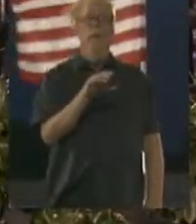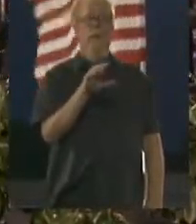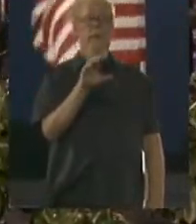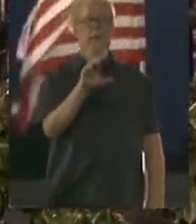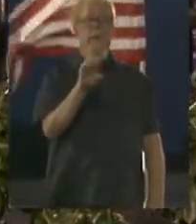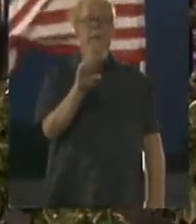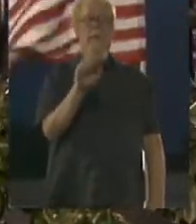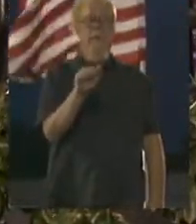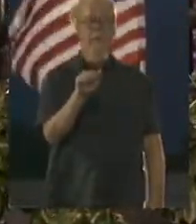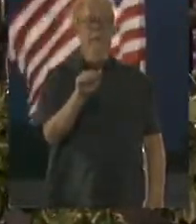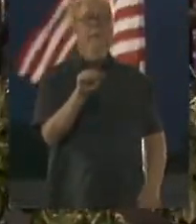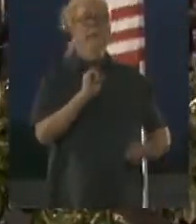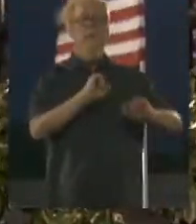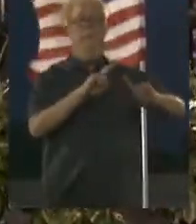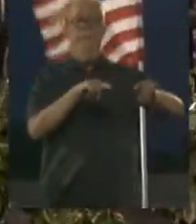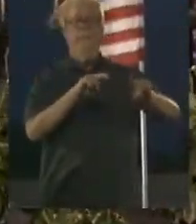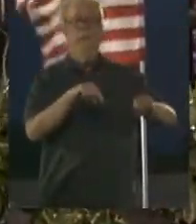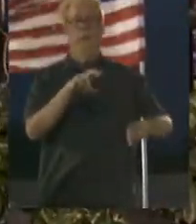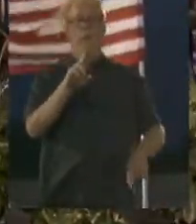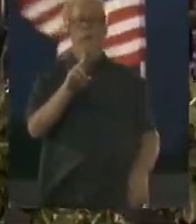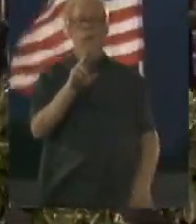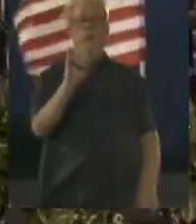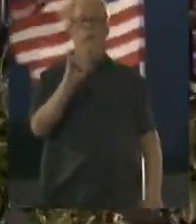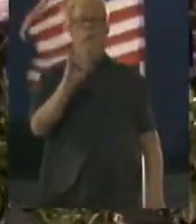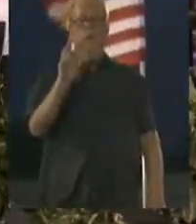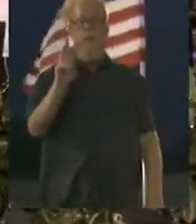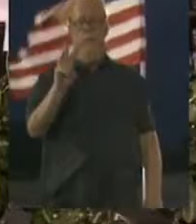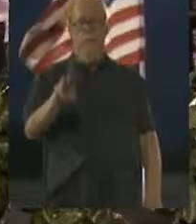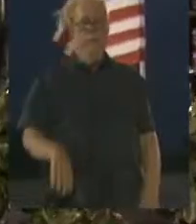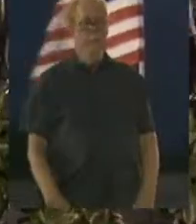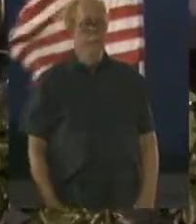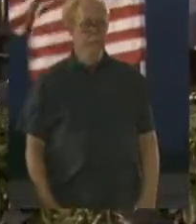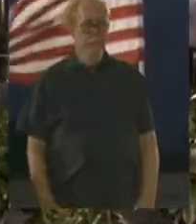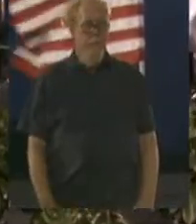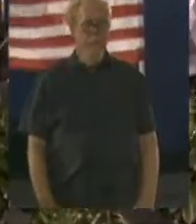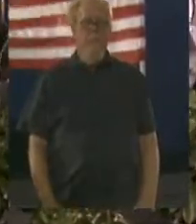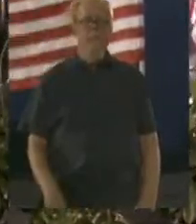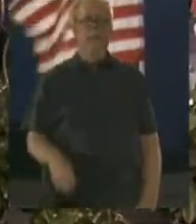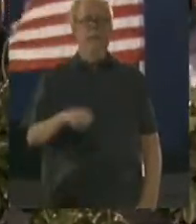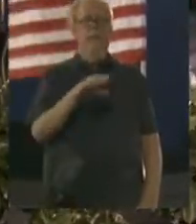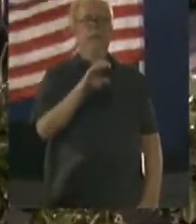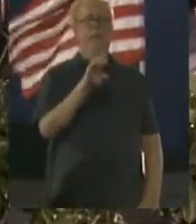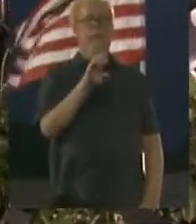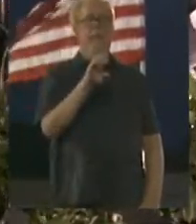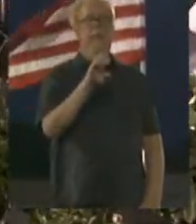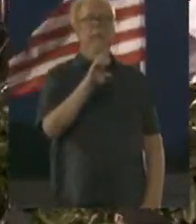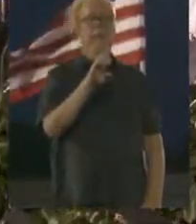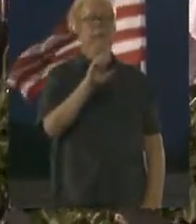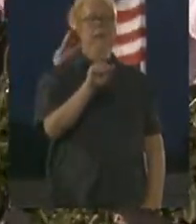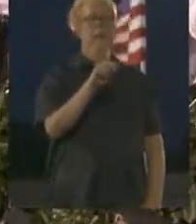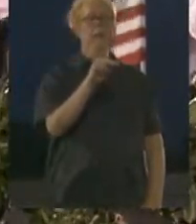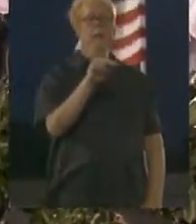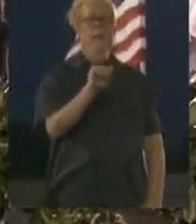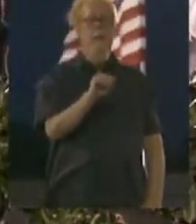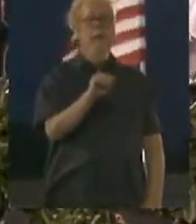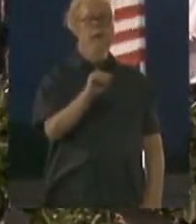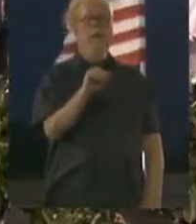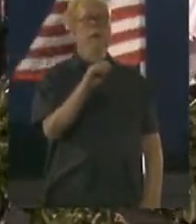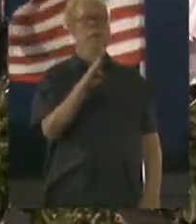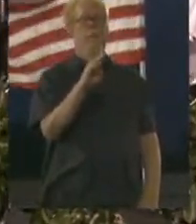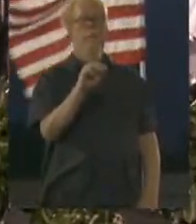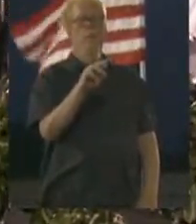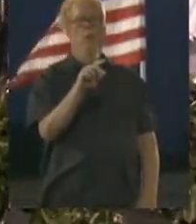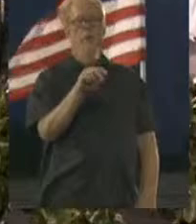be attending University of the Incarnate Word. Fiana Yanina Taborda will be attending